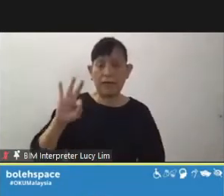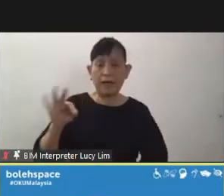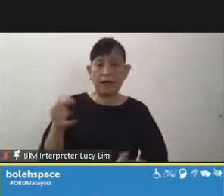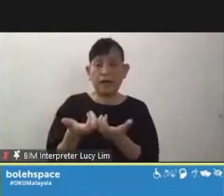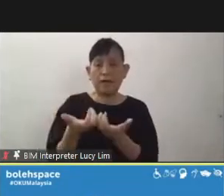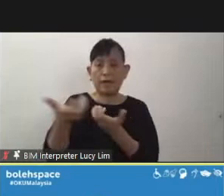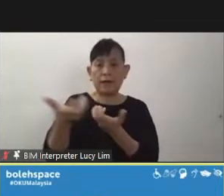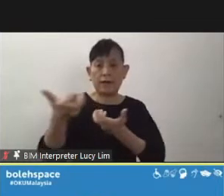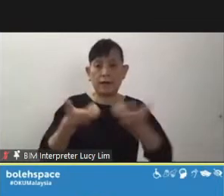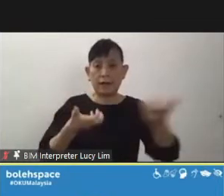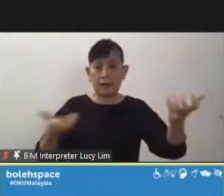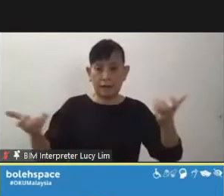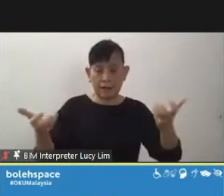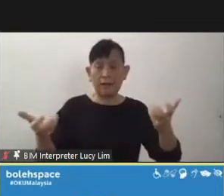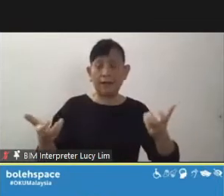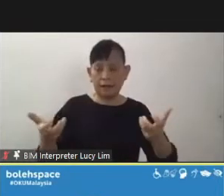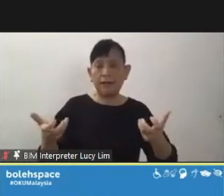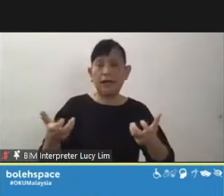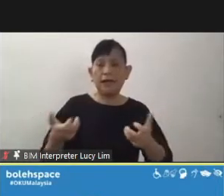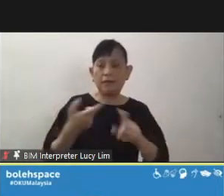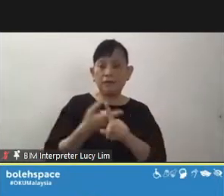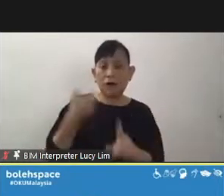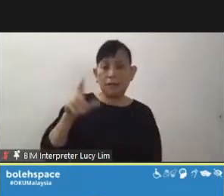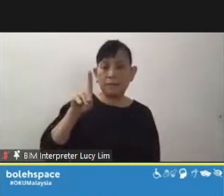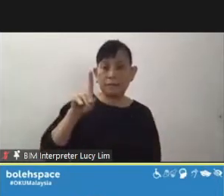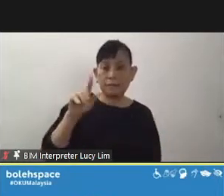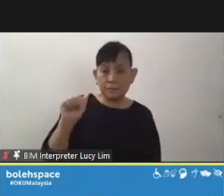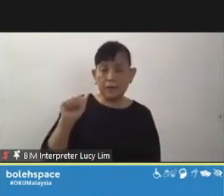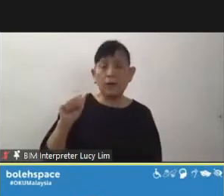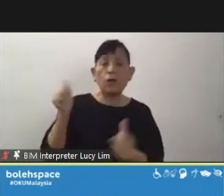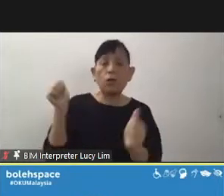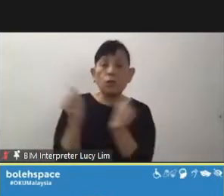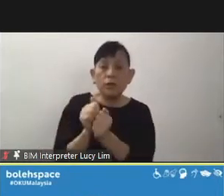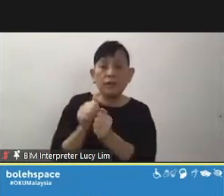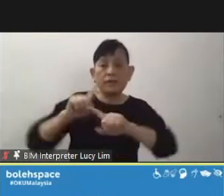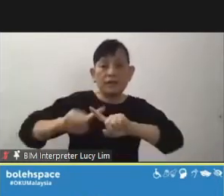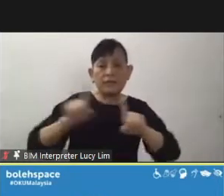they segregated different types of disabilities with different types of work.